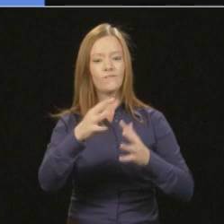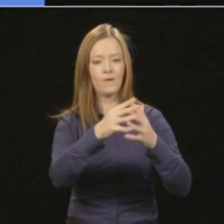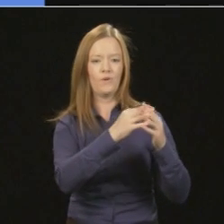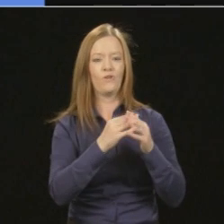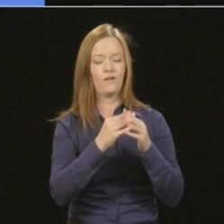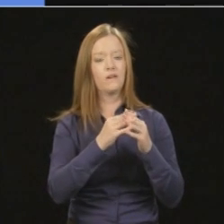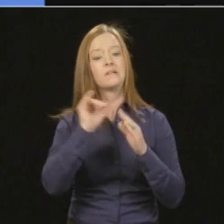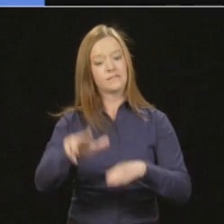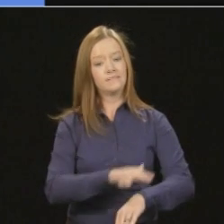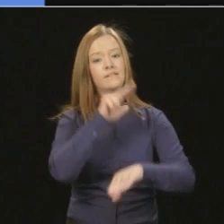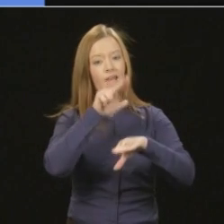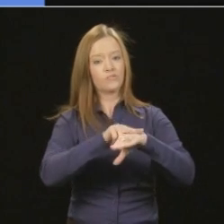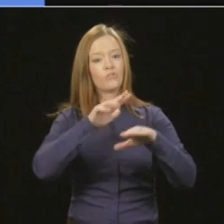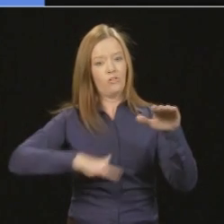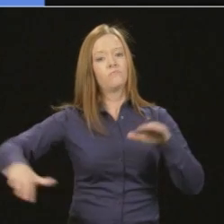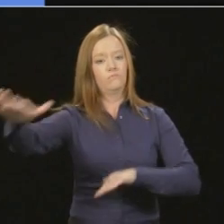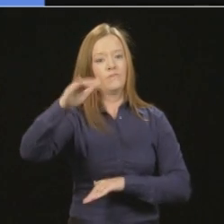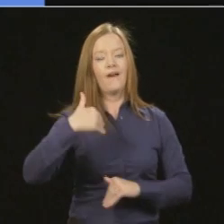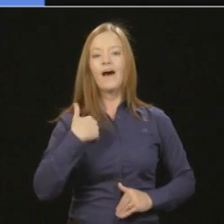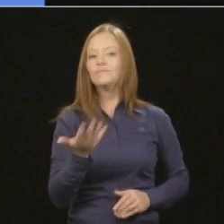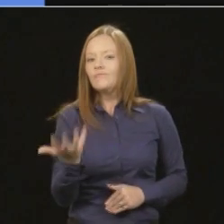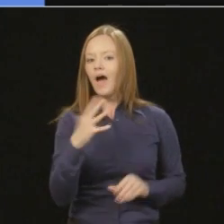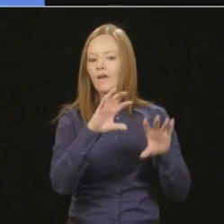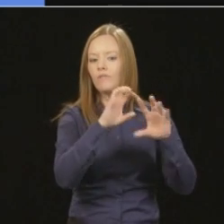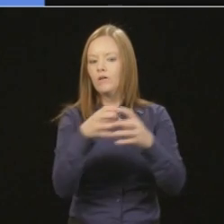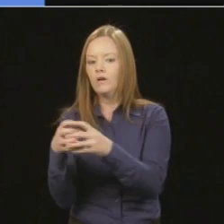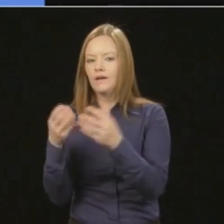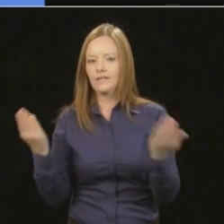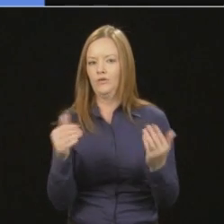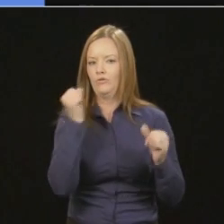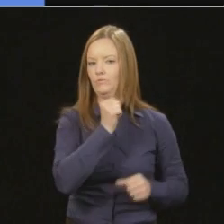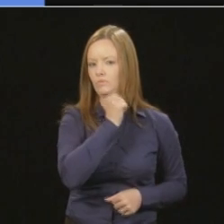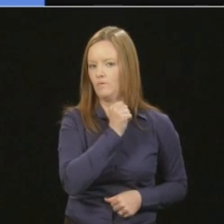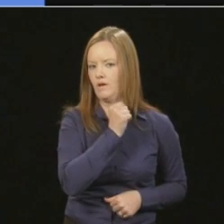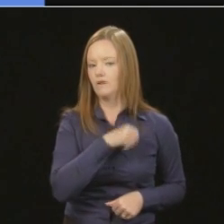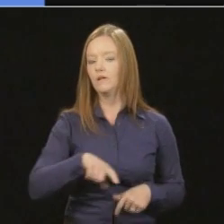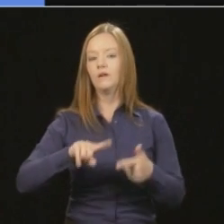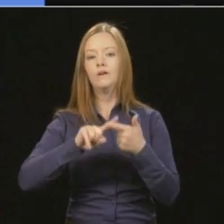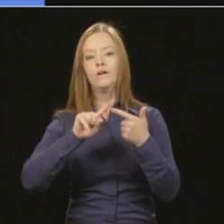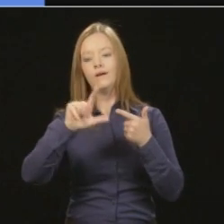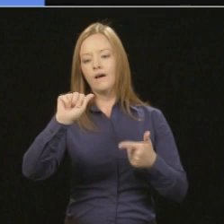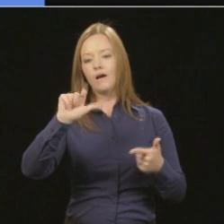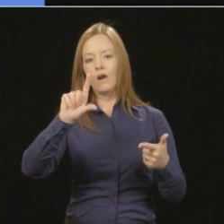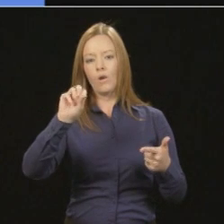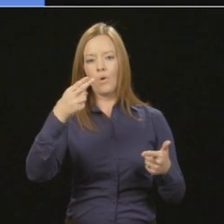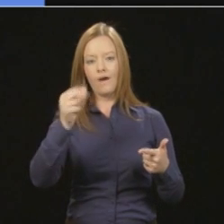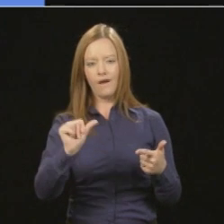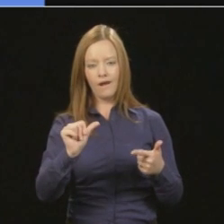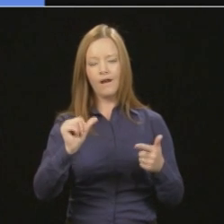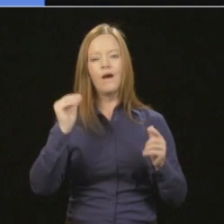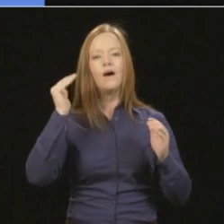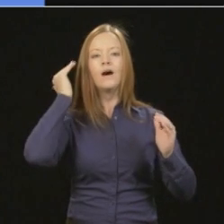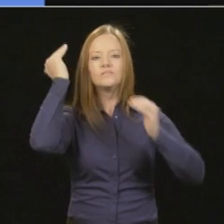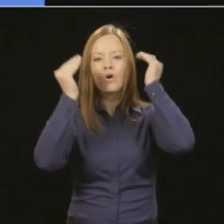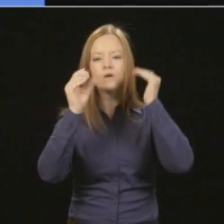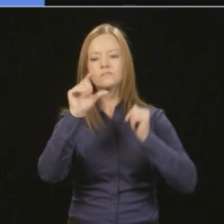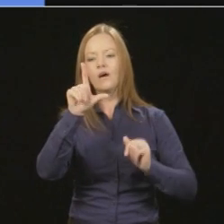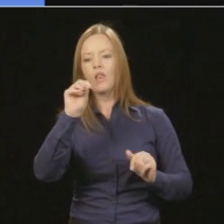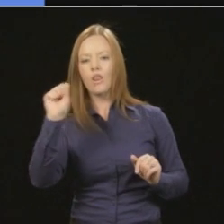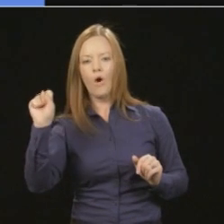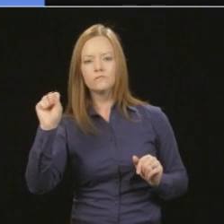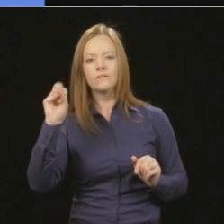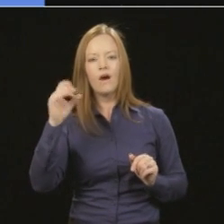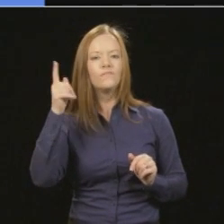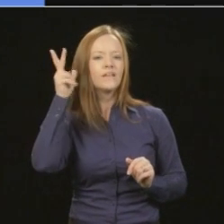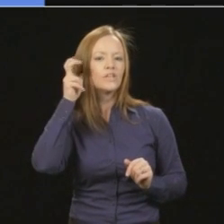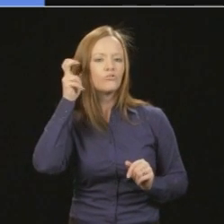group, and they have 5 chapters in Arizona. Aloha is the Adult Loss of Hearing Association, based in